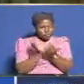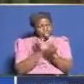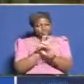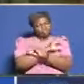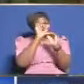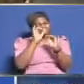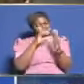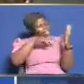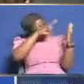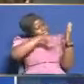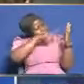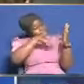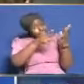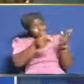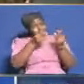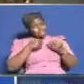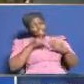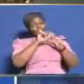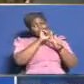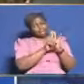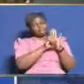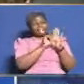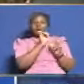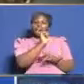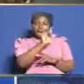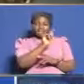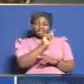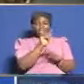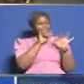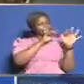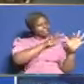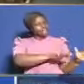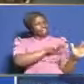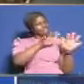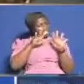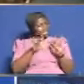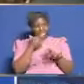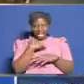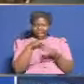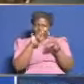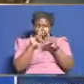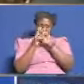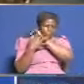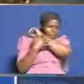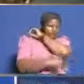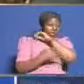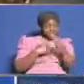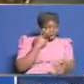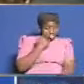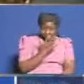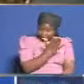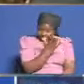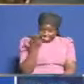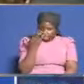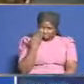Act. Mateso ambayo tumepitia na umaskini ambao tumeona na ufugara.